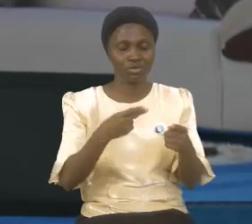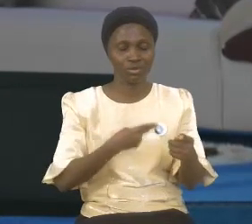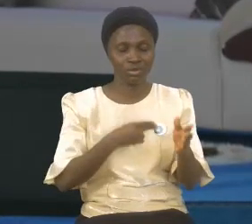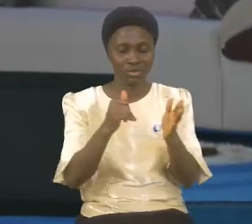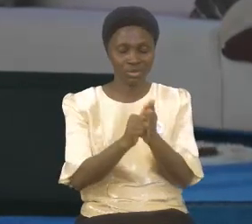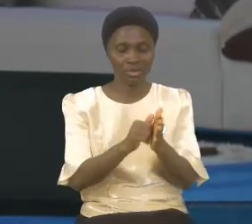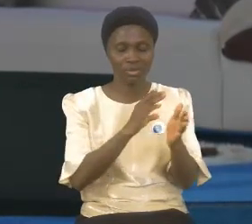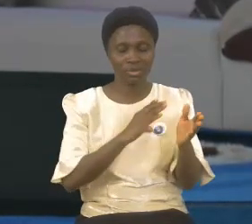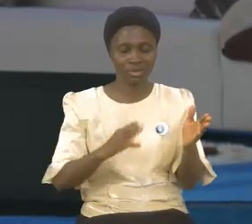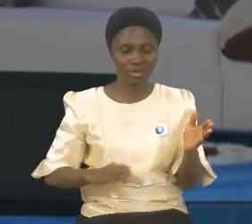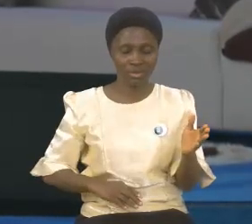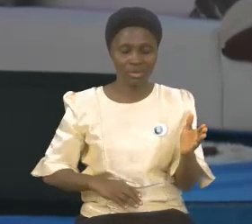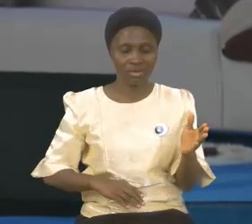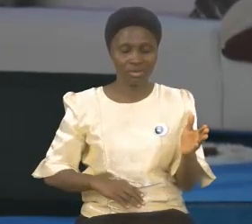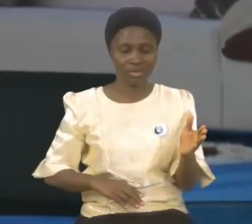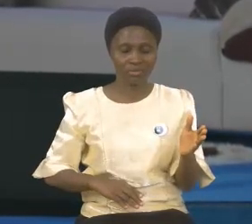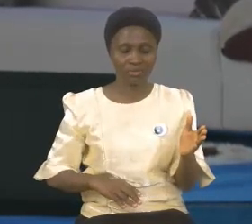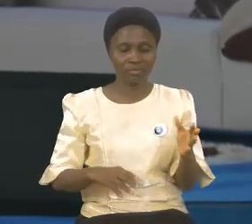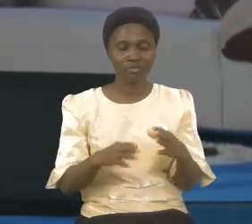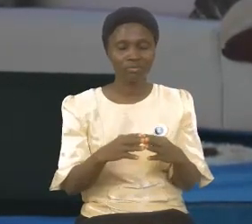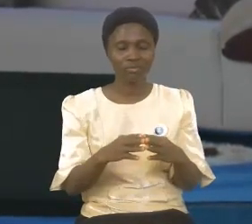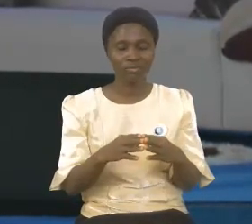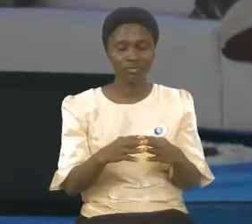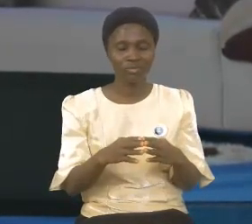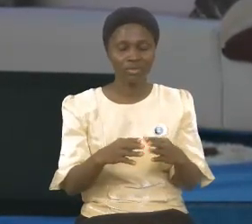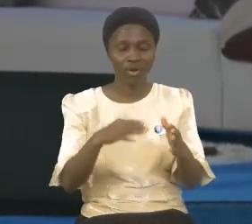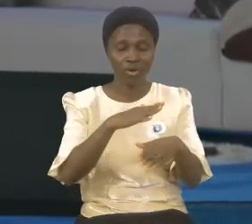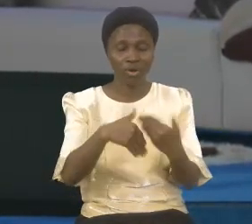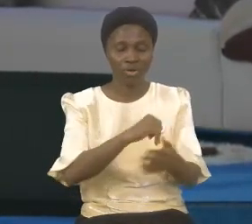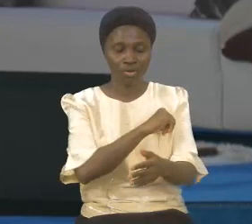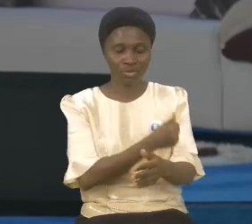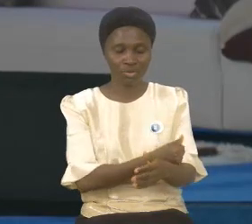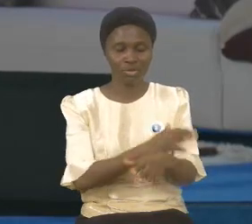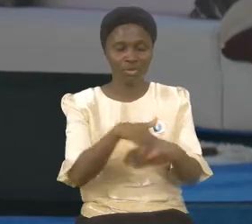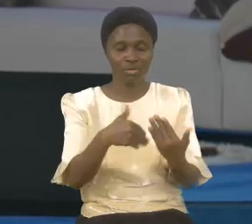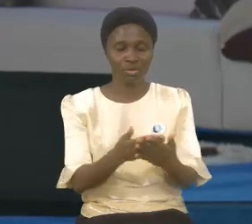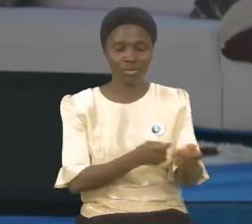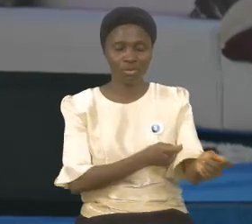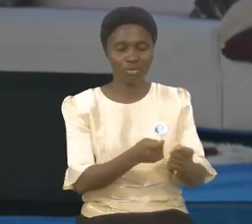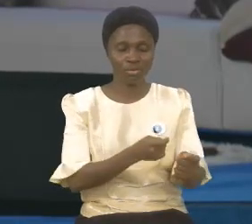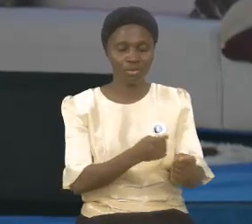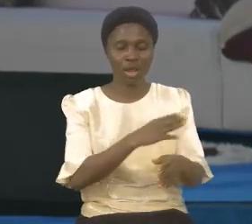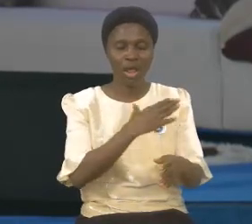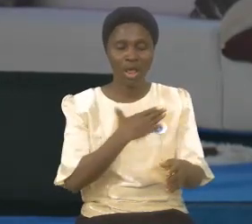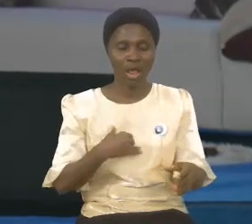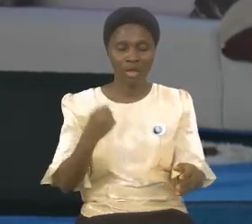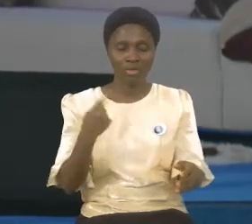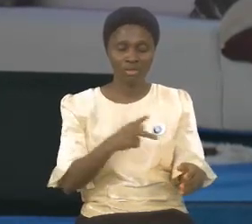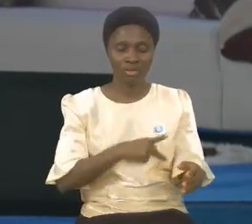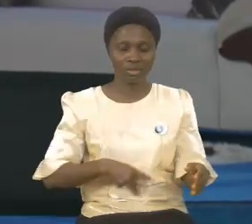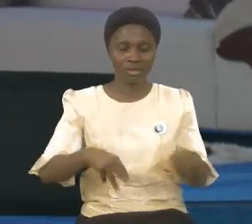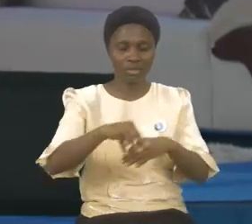Christ will have all power, all authority, all dominion, and the kingdoms of this world